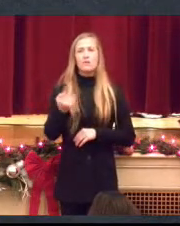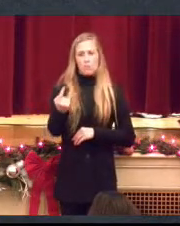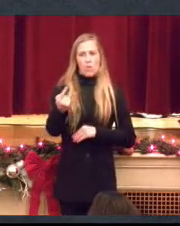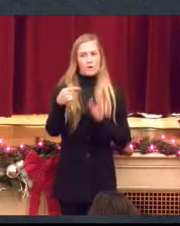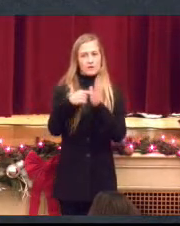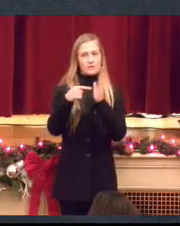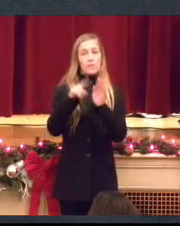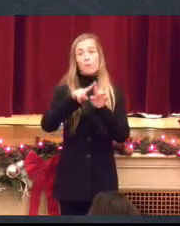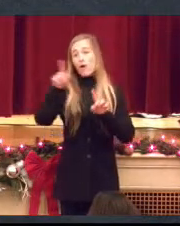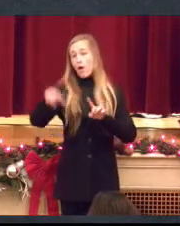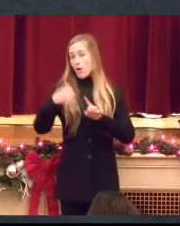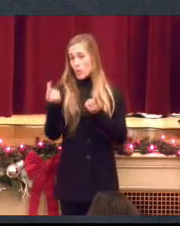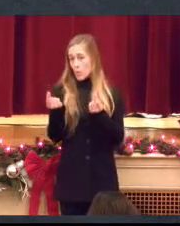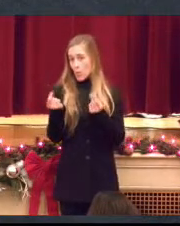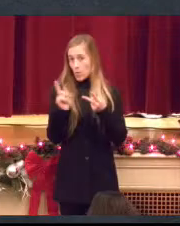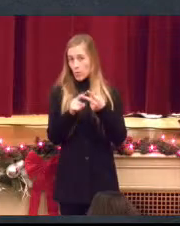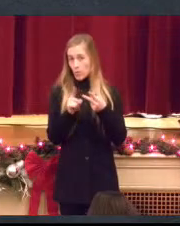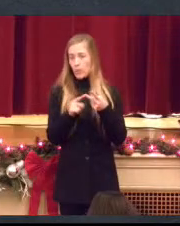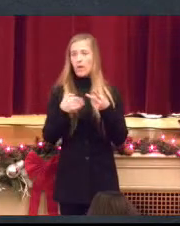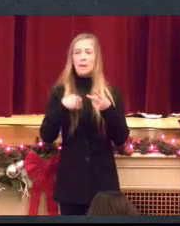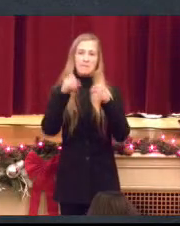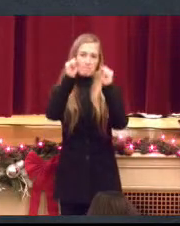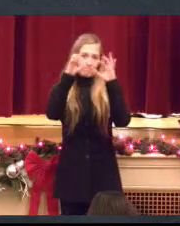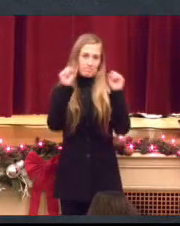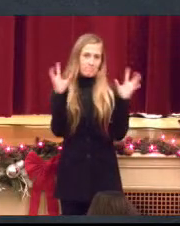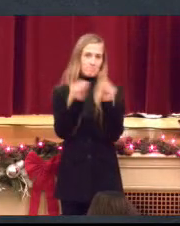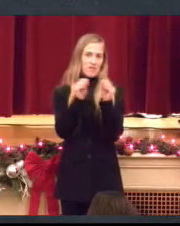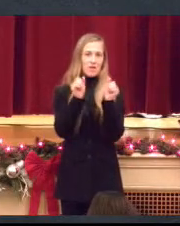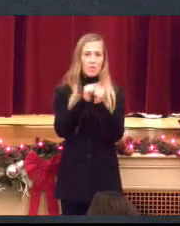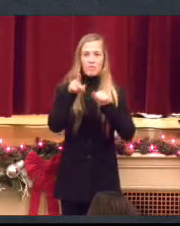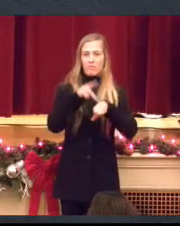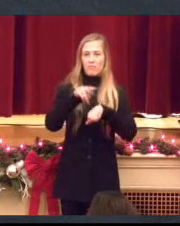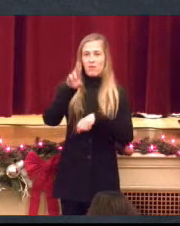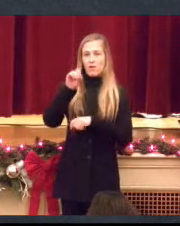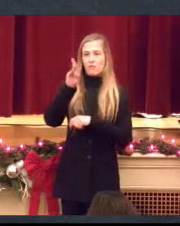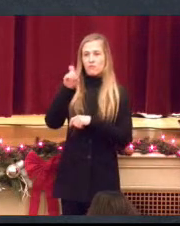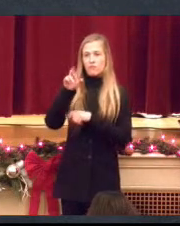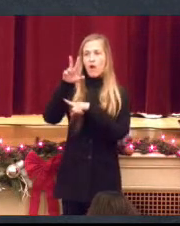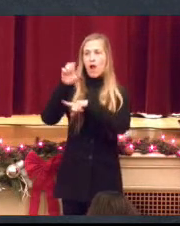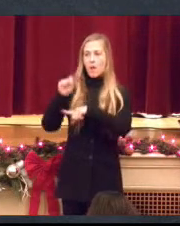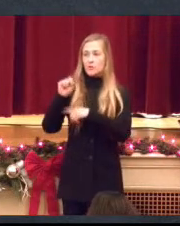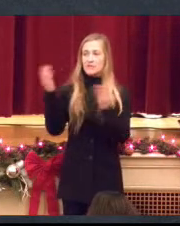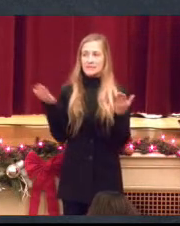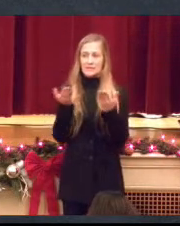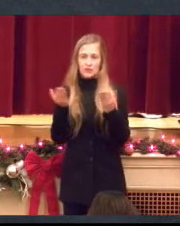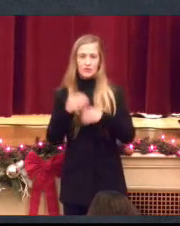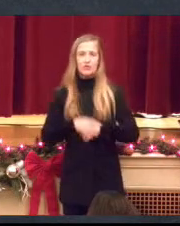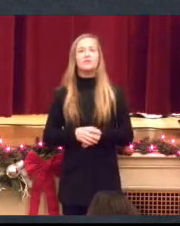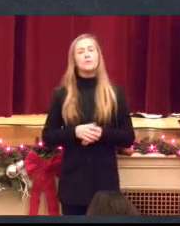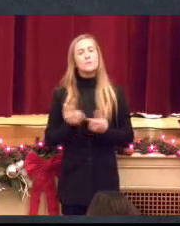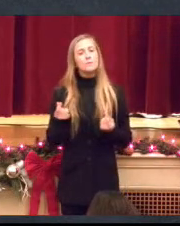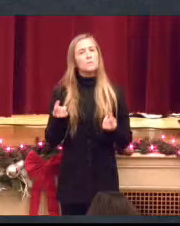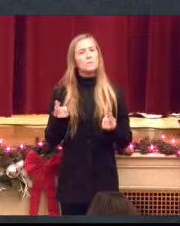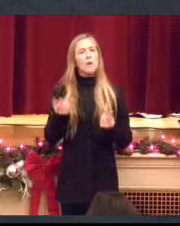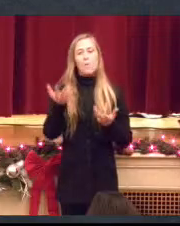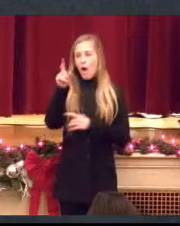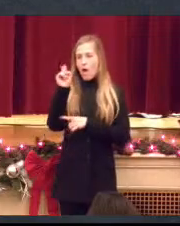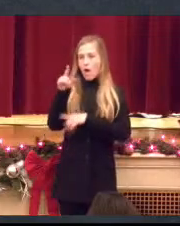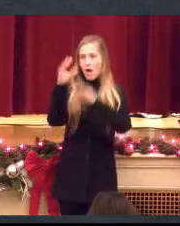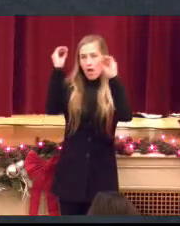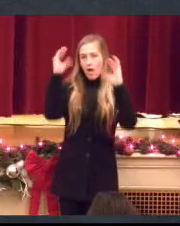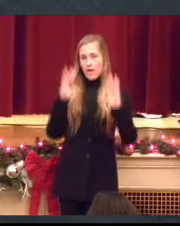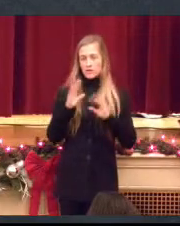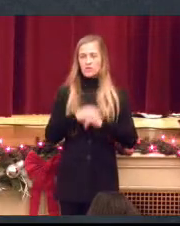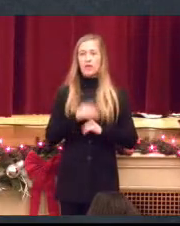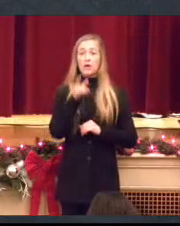thing that we've been doing, we had a great meeting with Principal Roberts and her team here. And one of the things that we're trying to do is ask educators, both